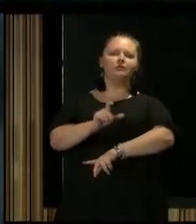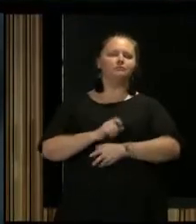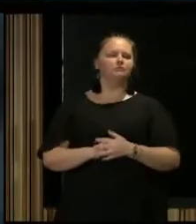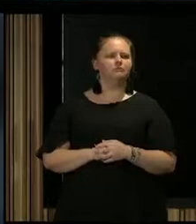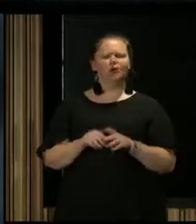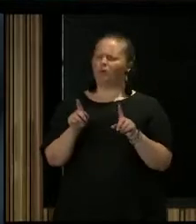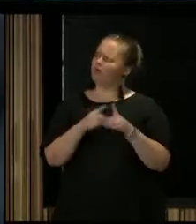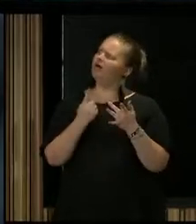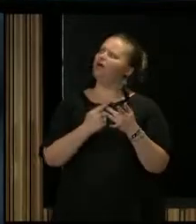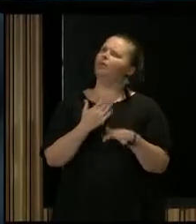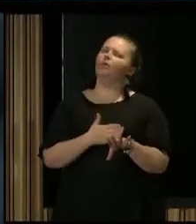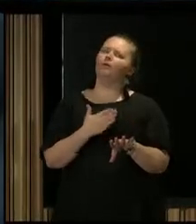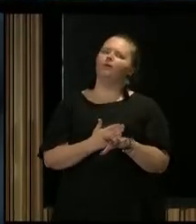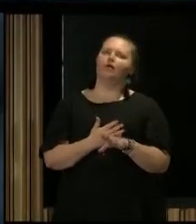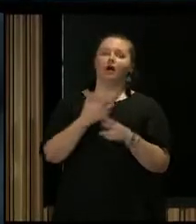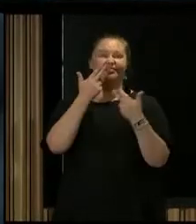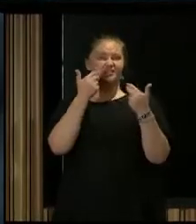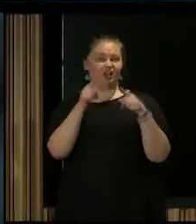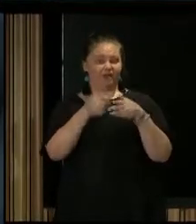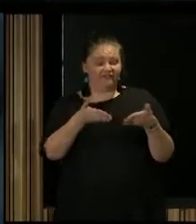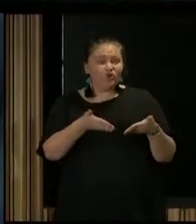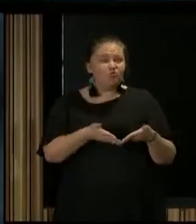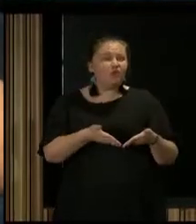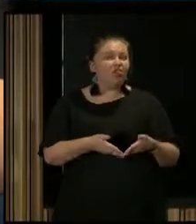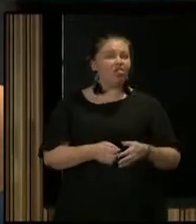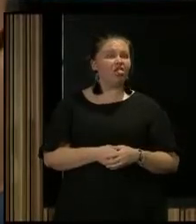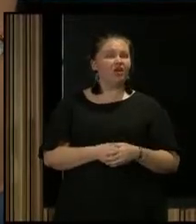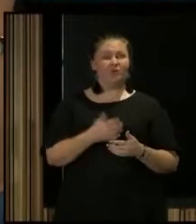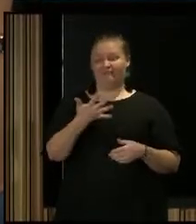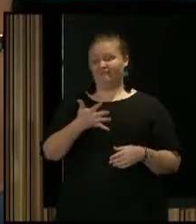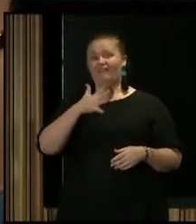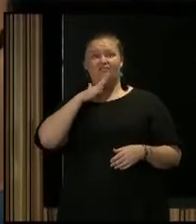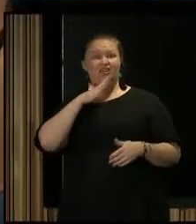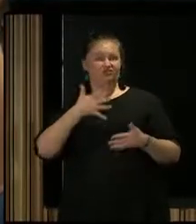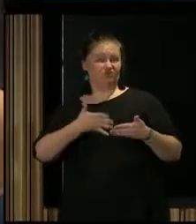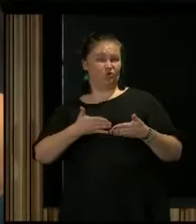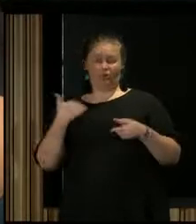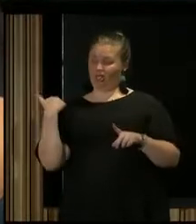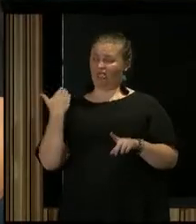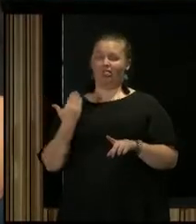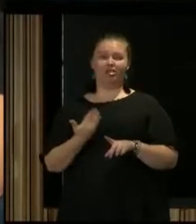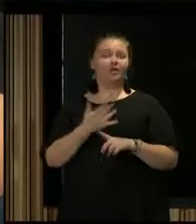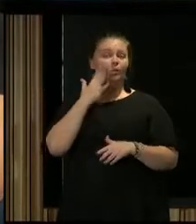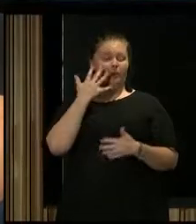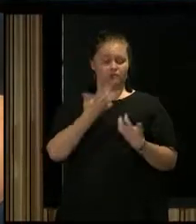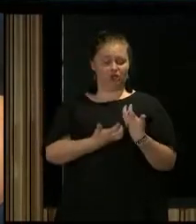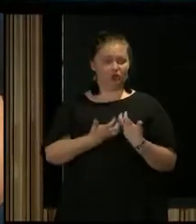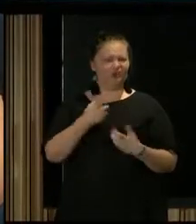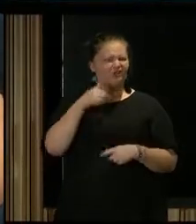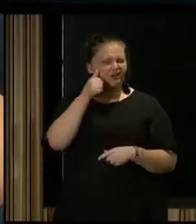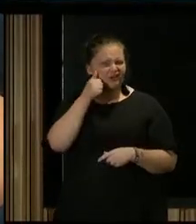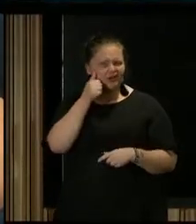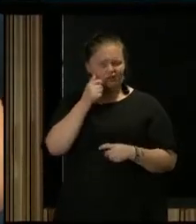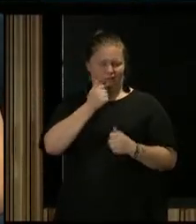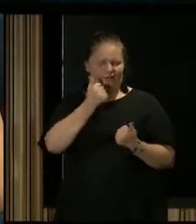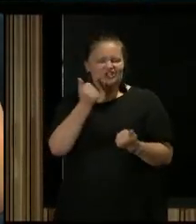what else did I do? I've sung at funerals. I've sung at probably about 500 funerals over the years. When I was at uni, I know the look